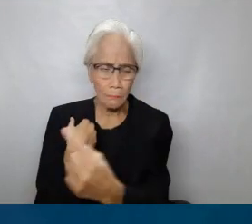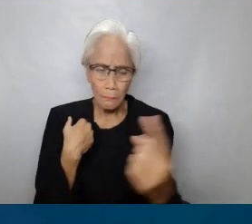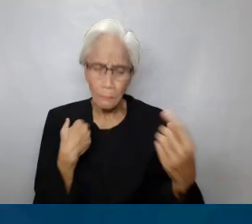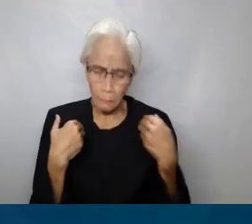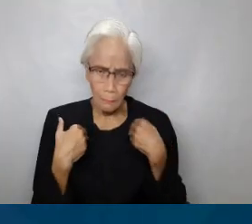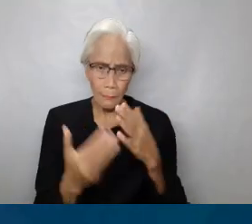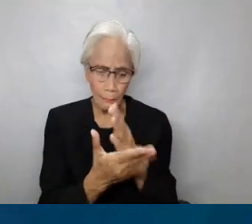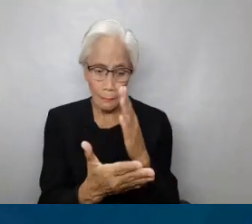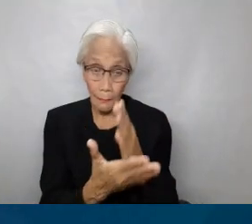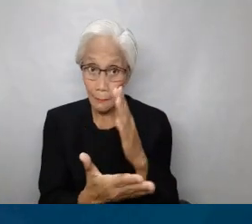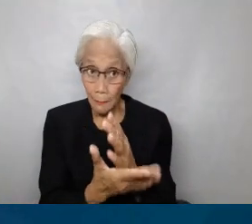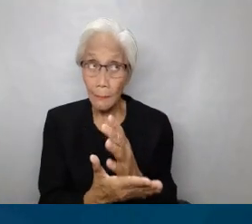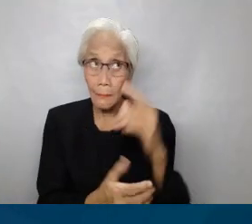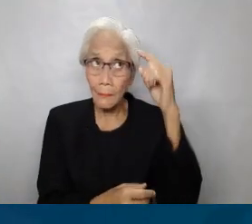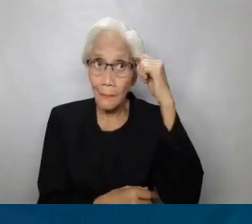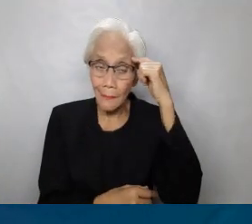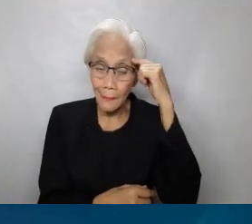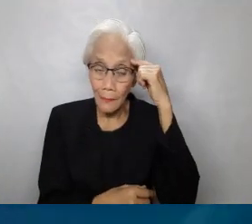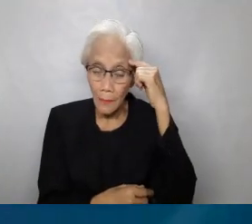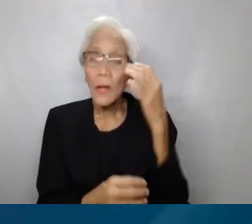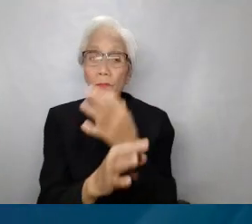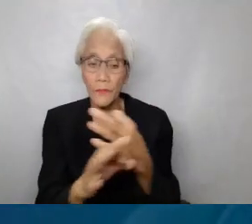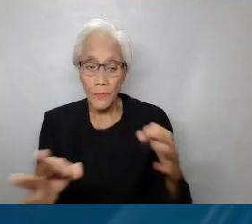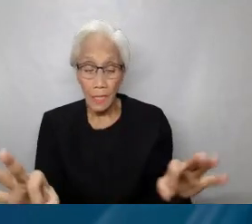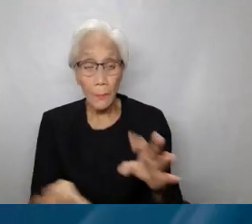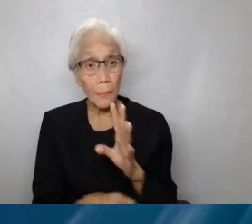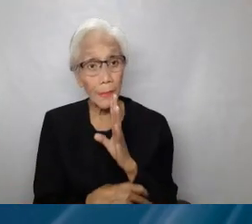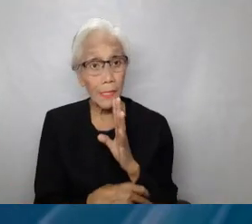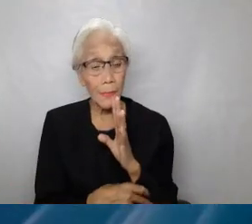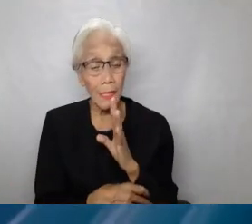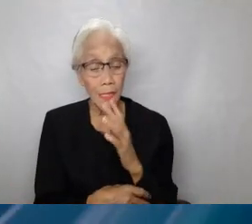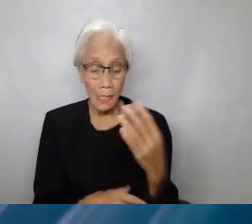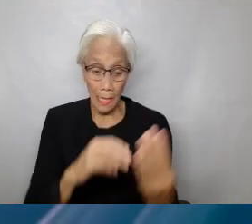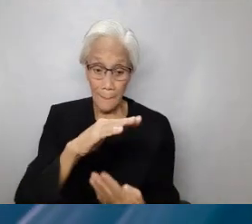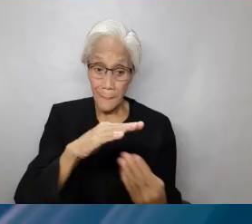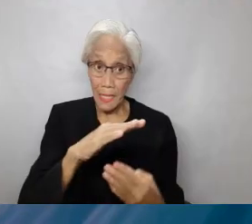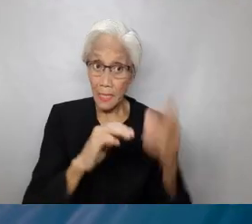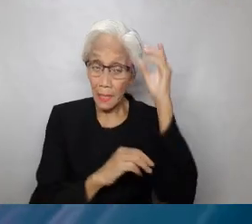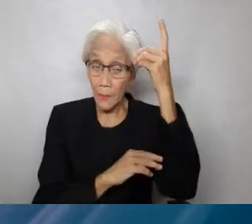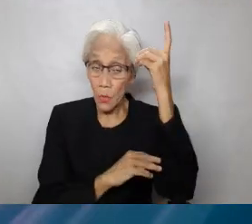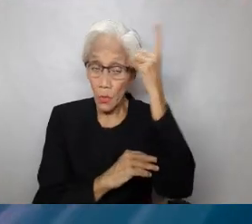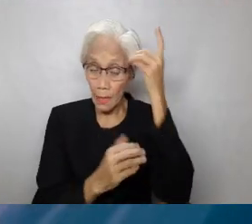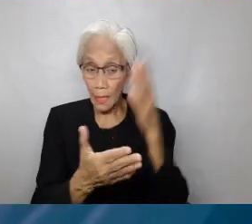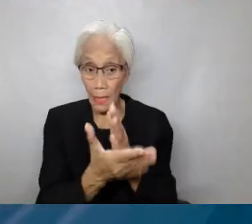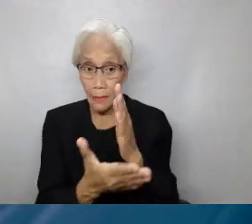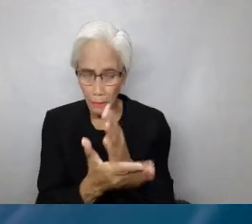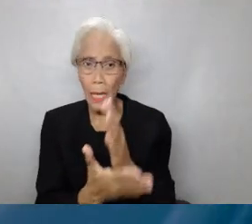speak his or her own thoughts, ha? Freedom of speech is a basic democratic